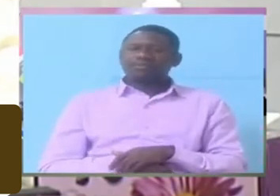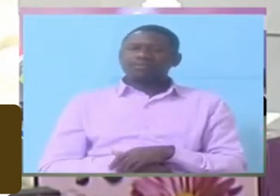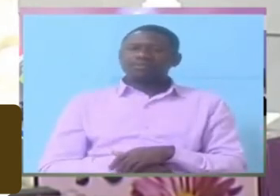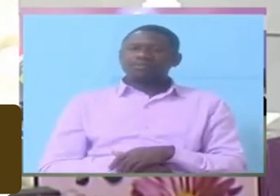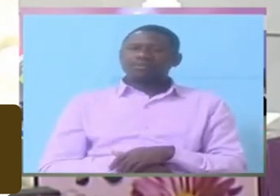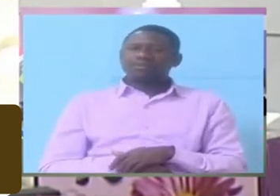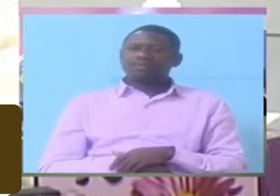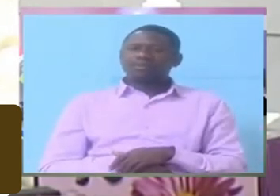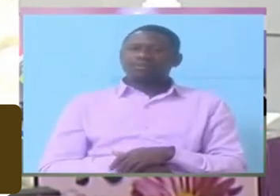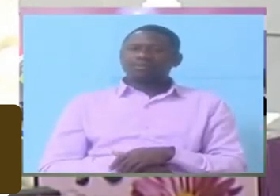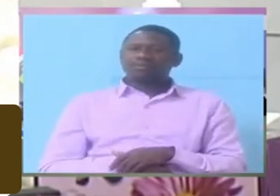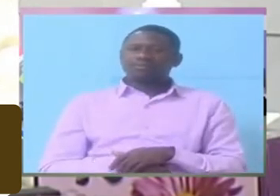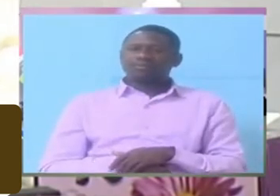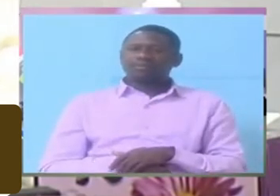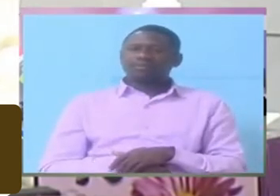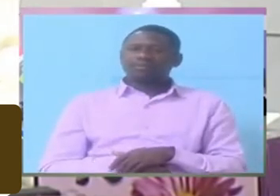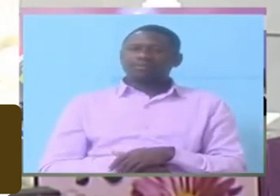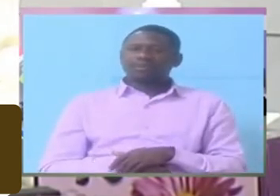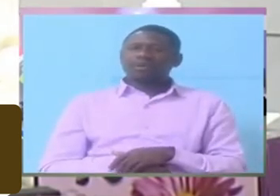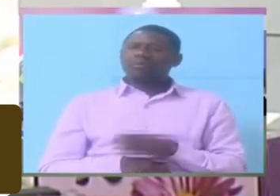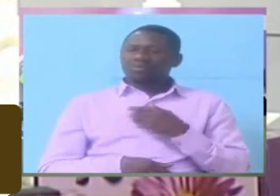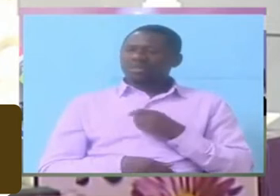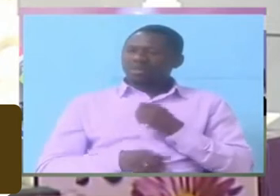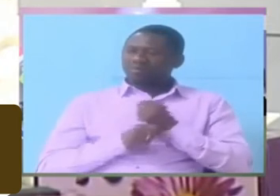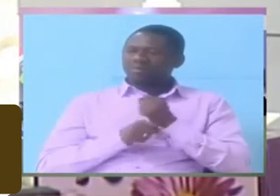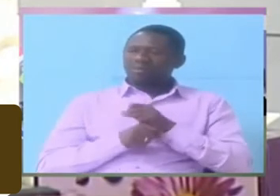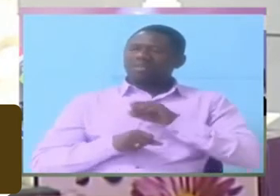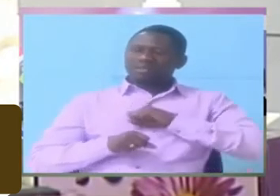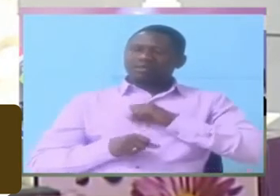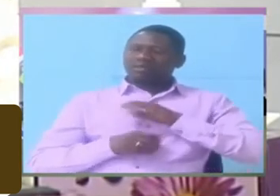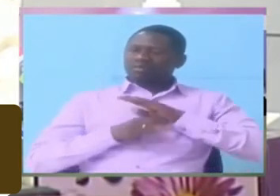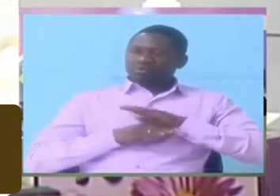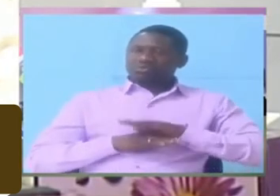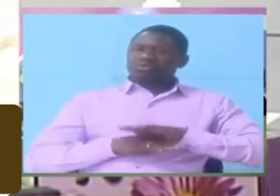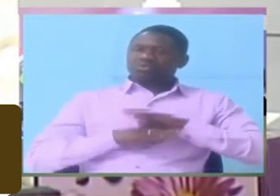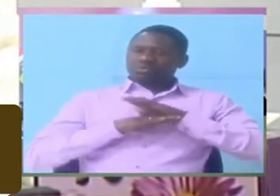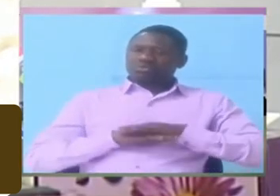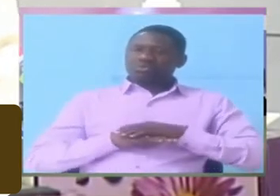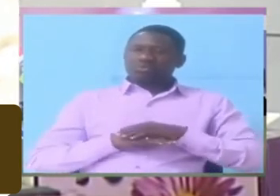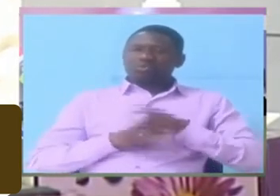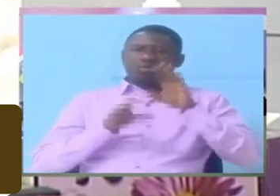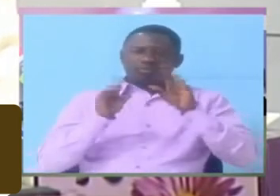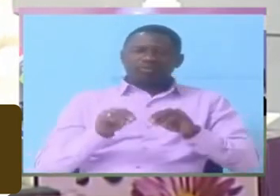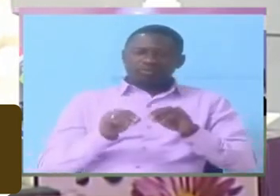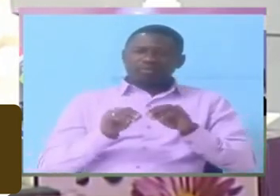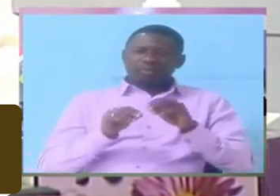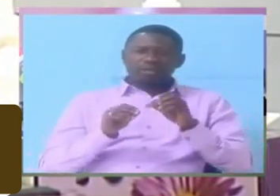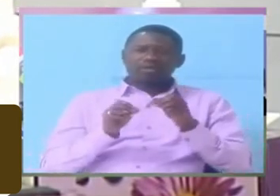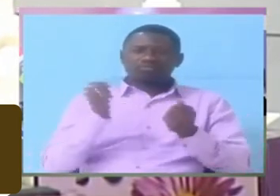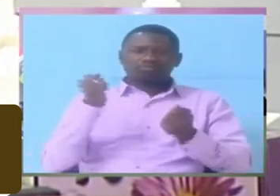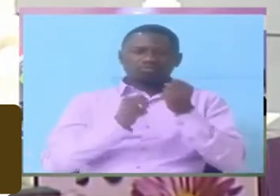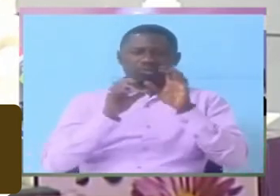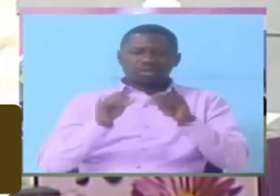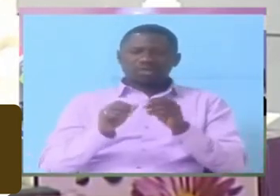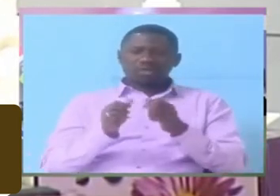stay I comport myself. Bare hanim bi ngam famuta to off my lights and then drive in the dark. Burkan na